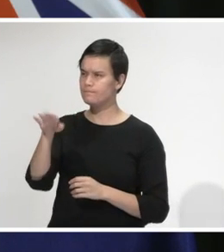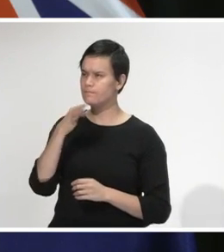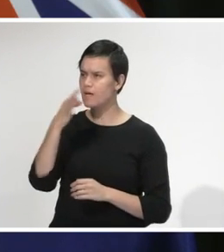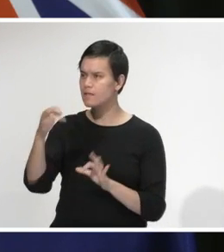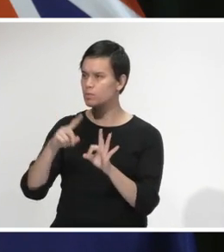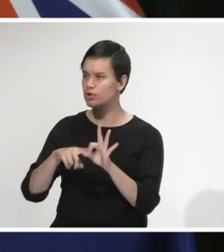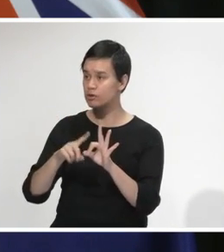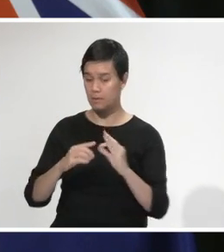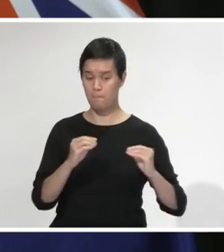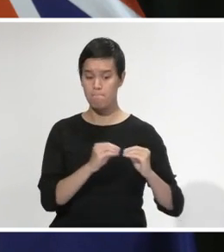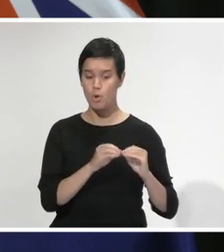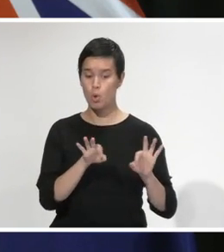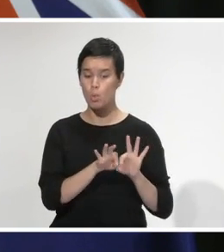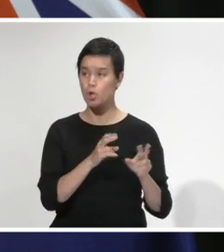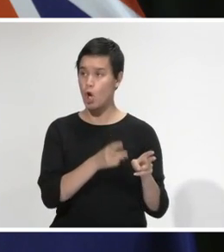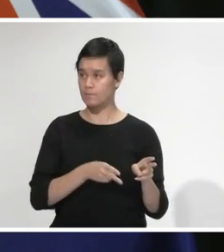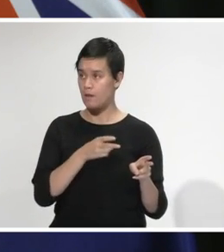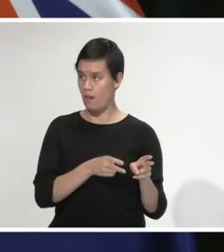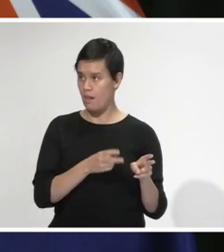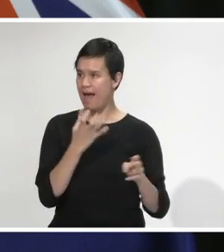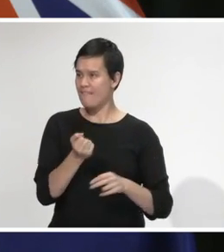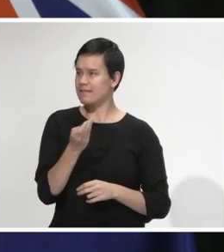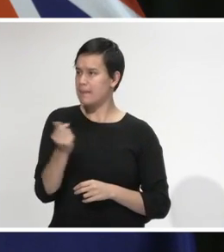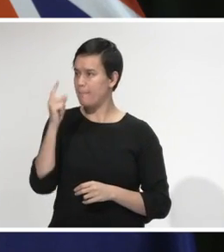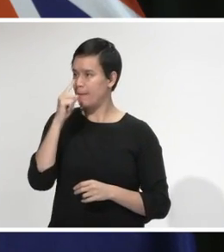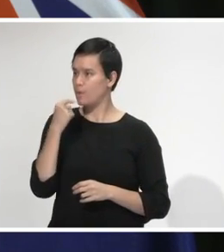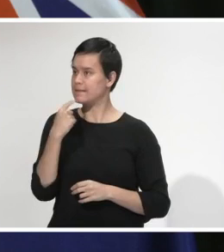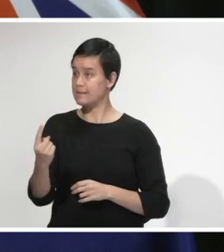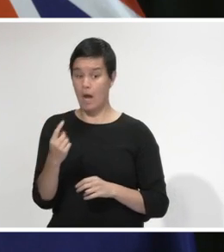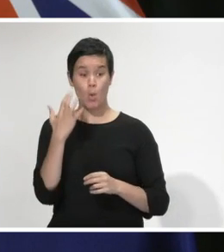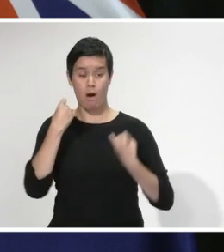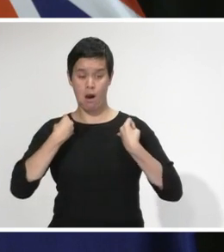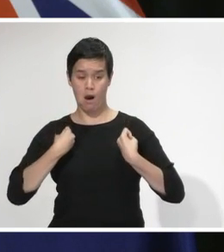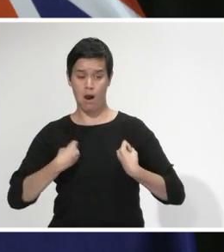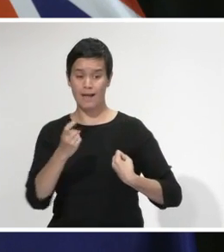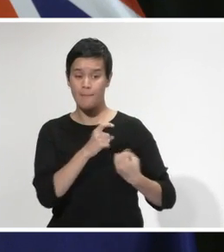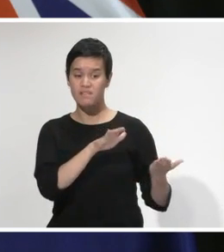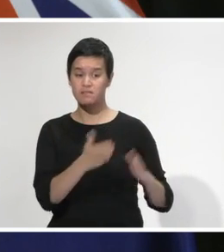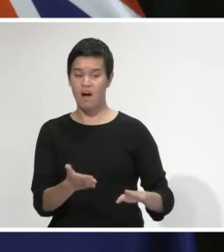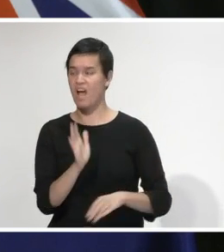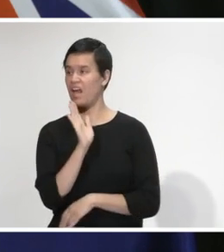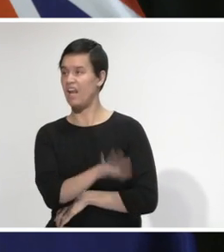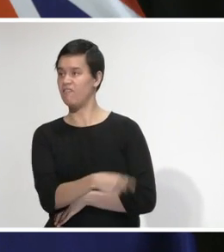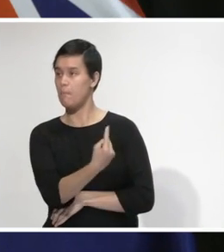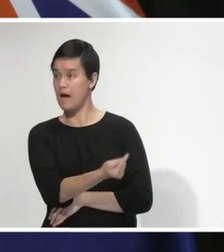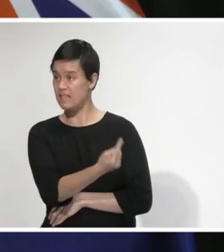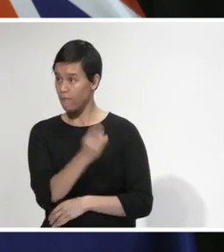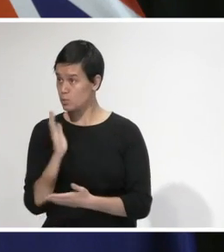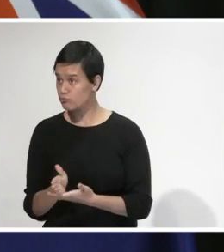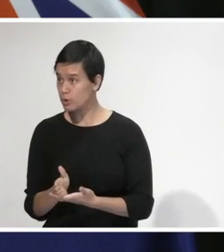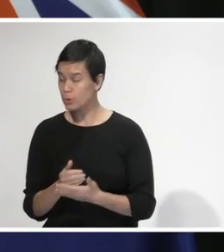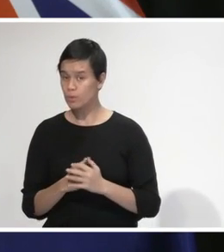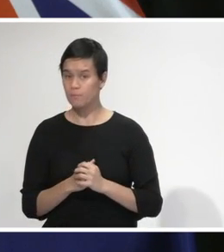at Burwood have been effectively left alone to die. Can you confirm that? Well, that certainly doesn't match with the comments I just shared